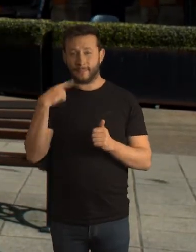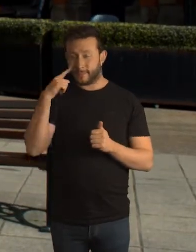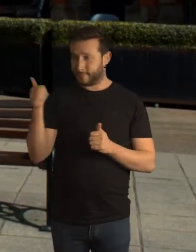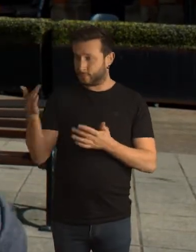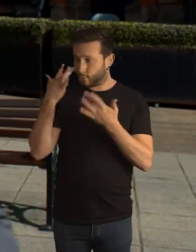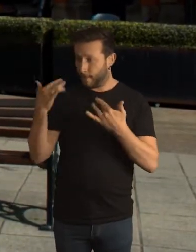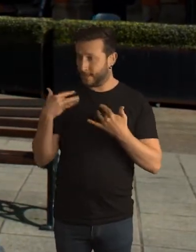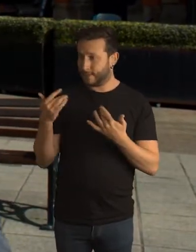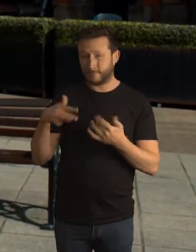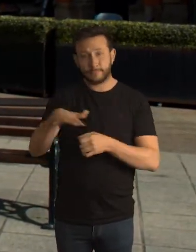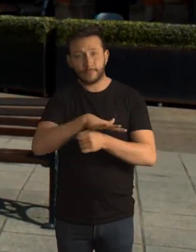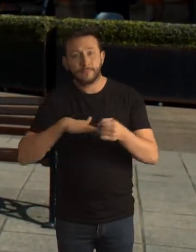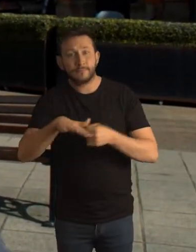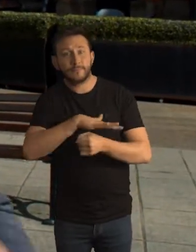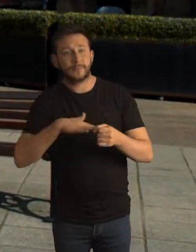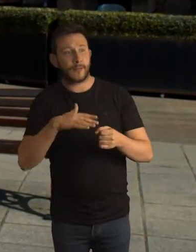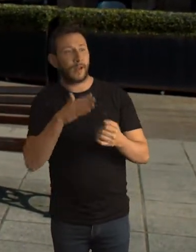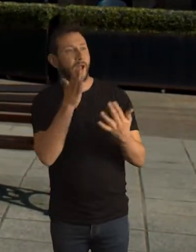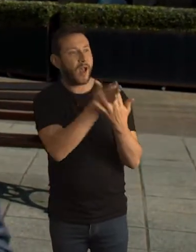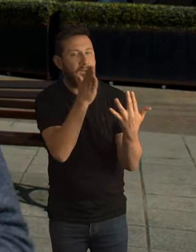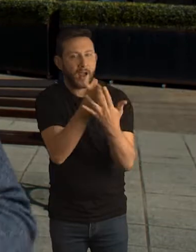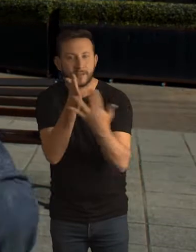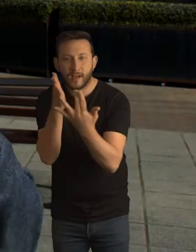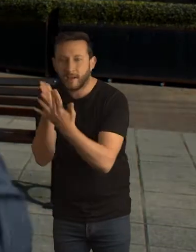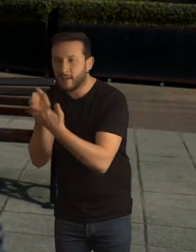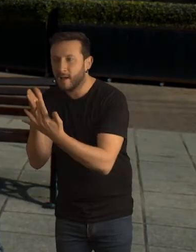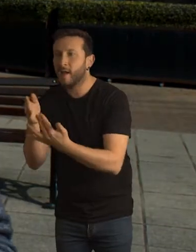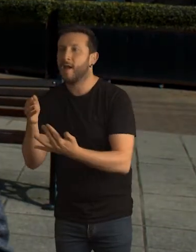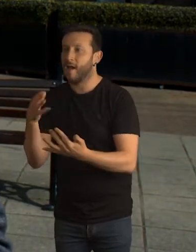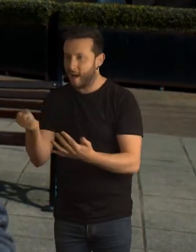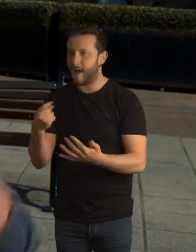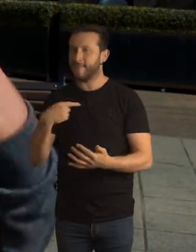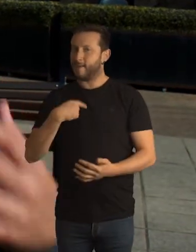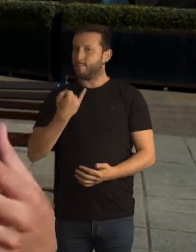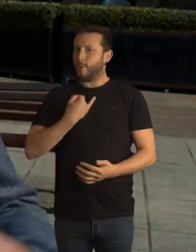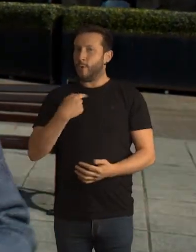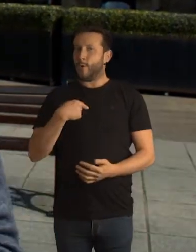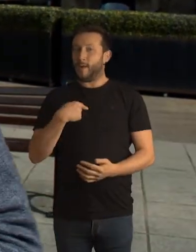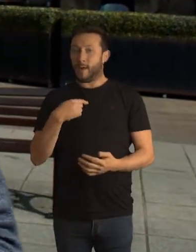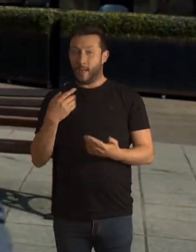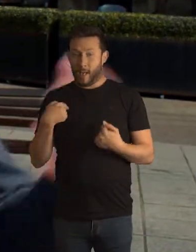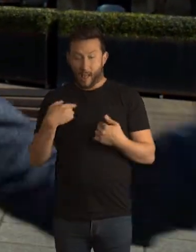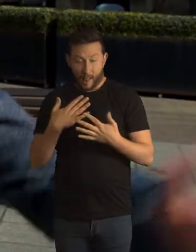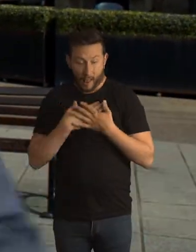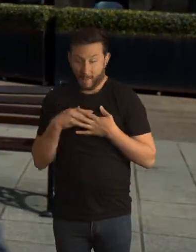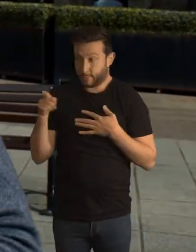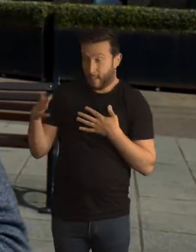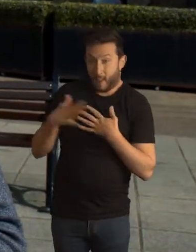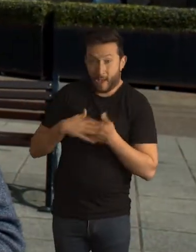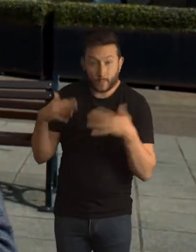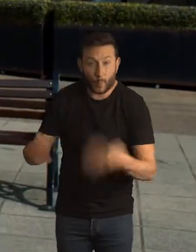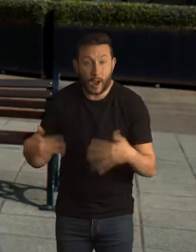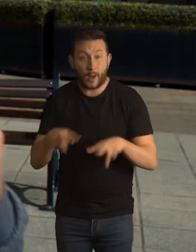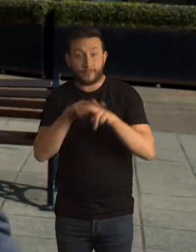there to show me actually how accessible it is and how wrong I was. Loved it, every minute of it, even got a sweat on. 10 minutes down the